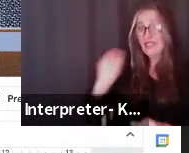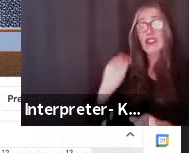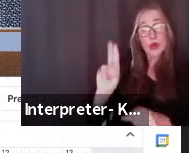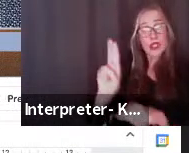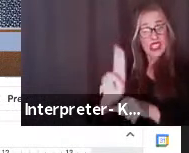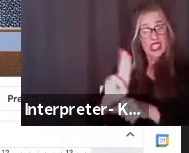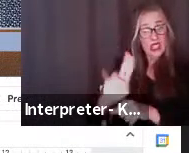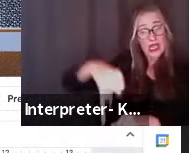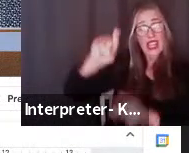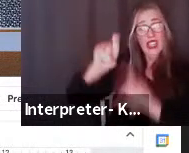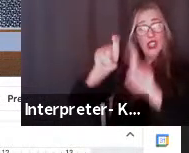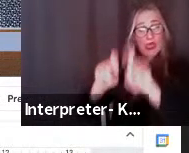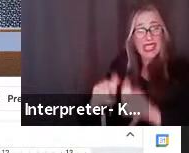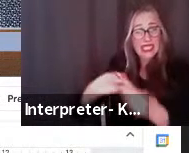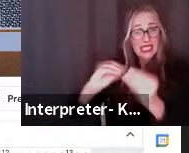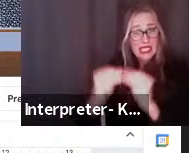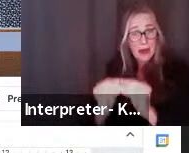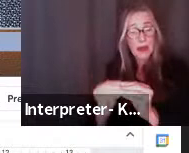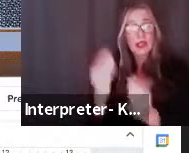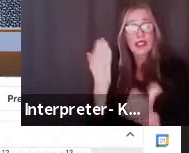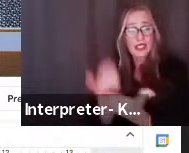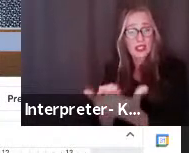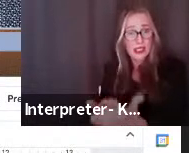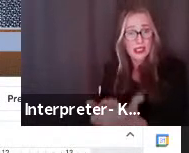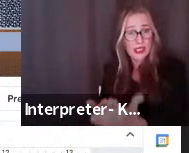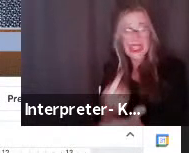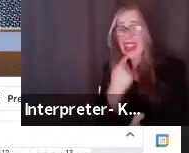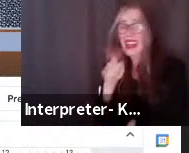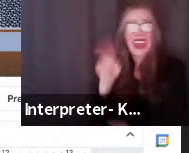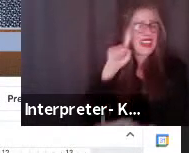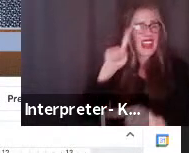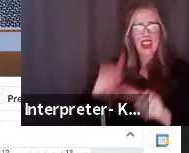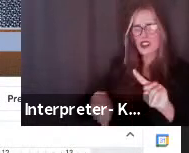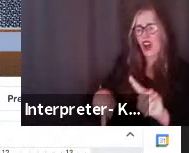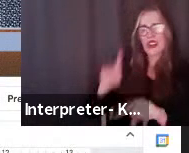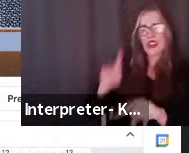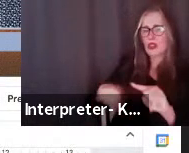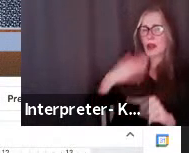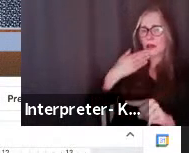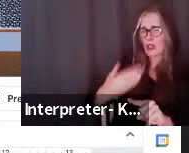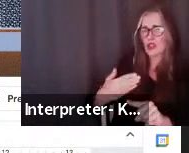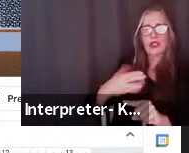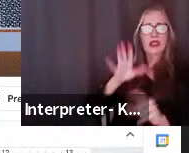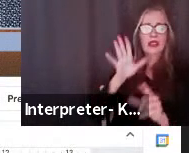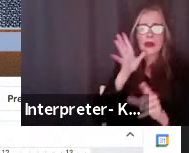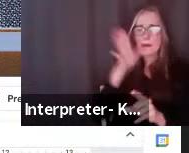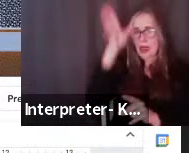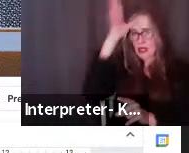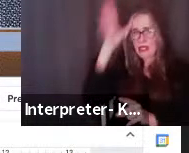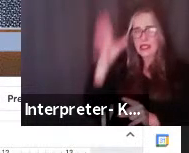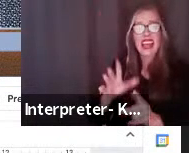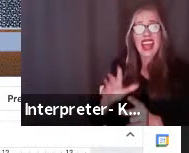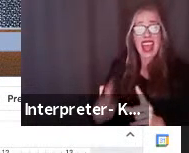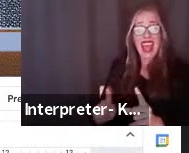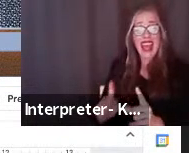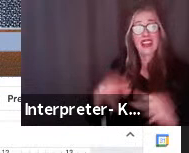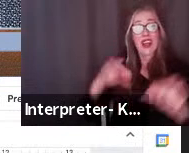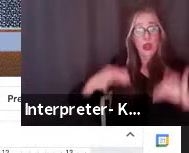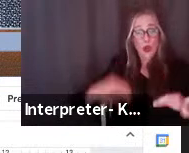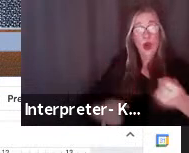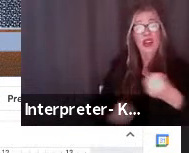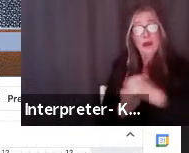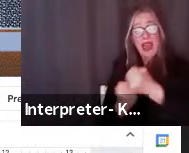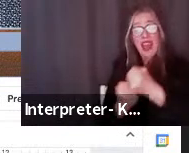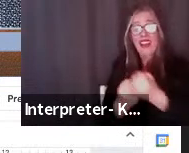internationally studies have shown it's not predictive of parenting capacity and appellate courts upheld this 81 of the time in termination